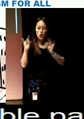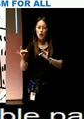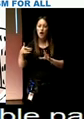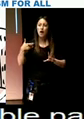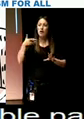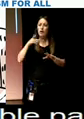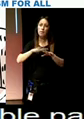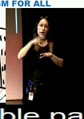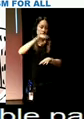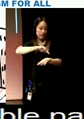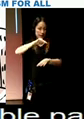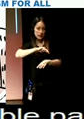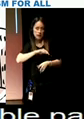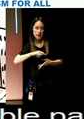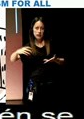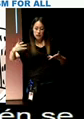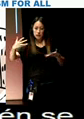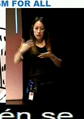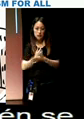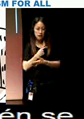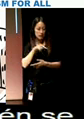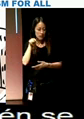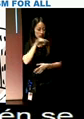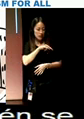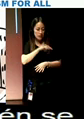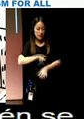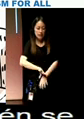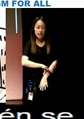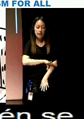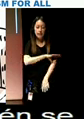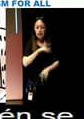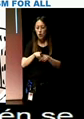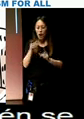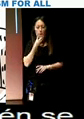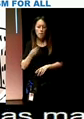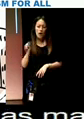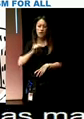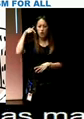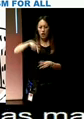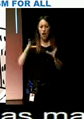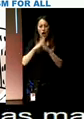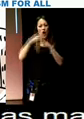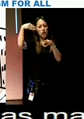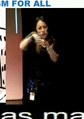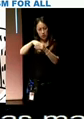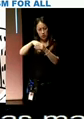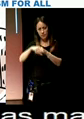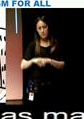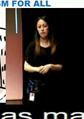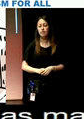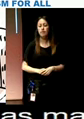that specific church. So people that are blind can get